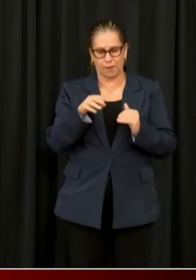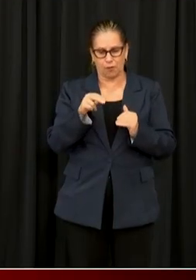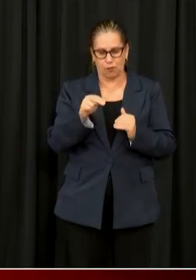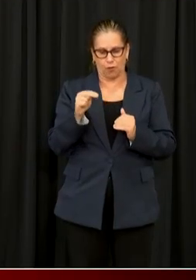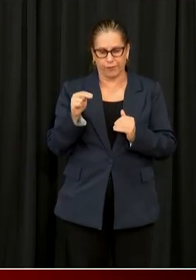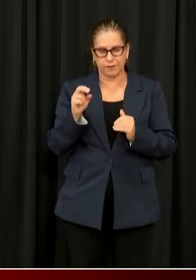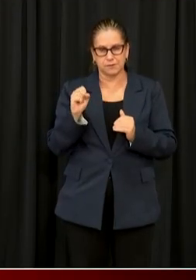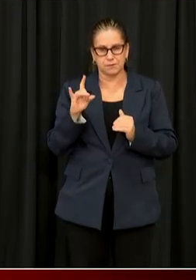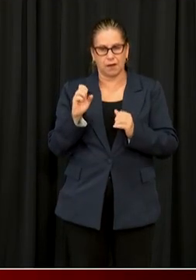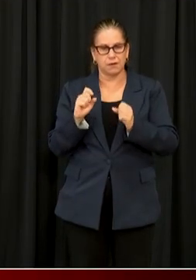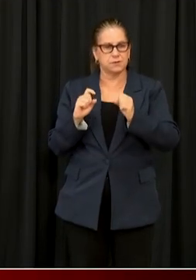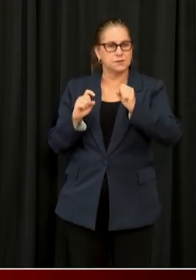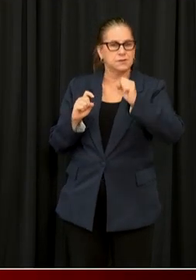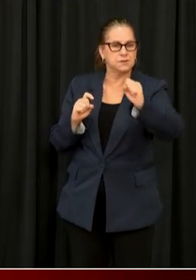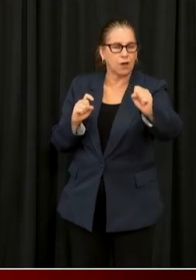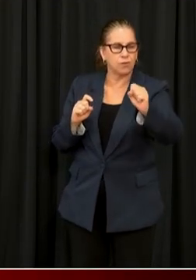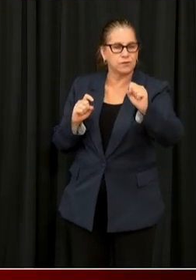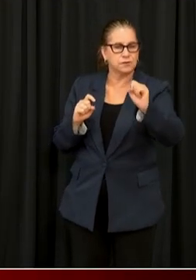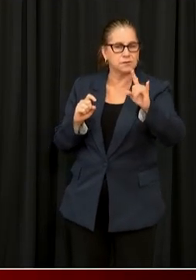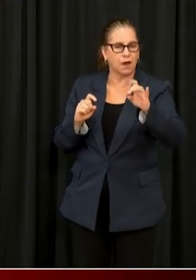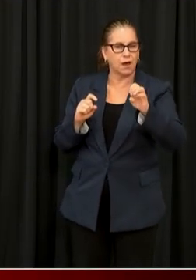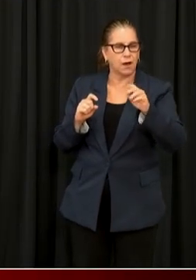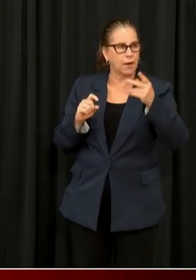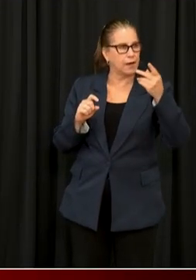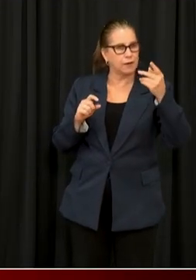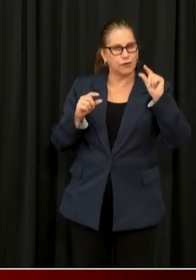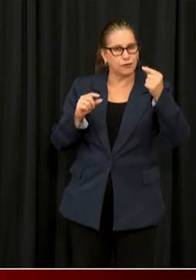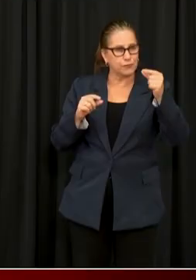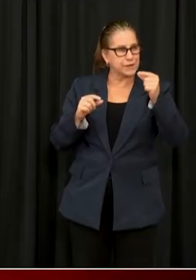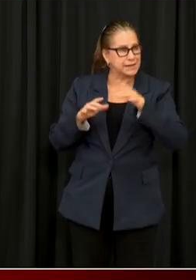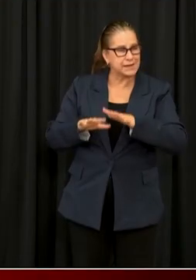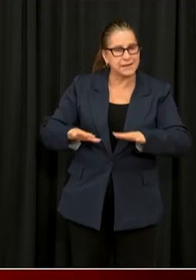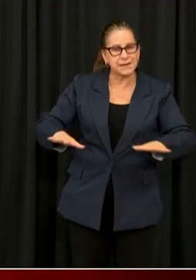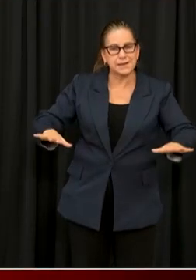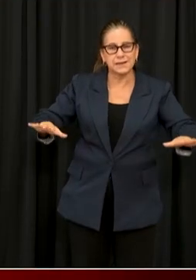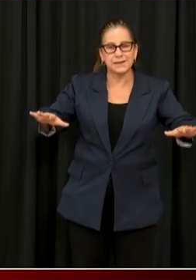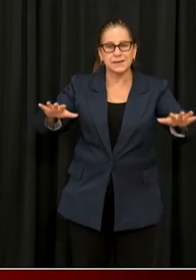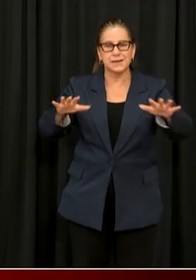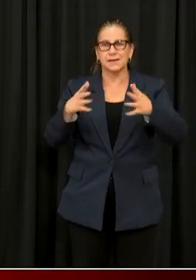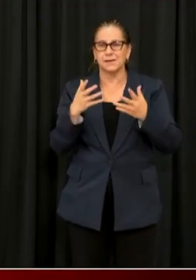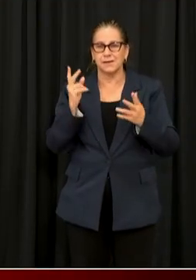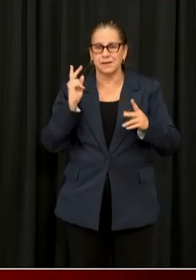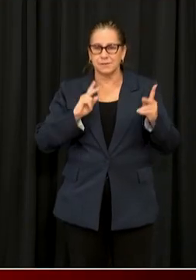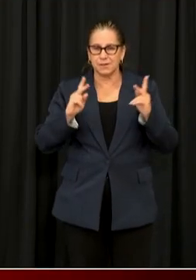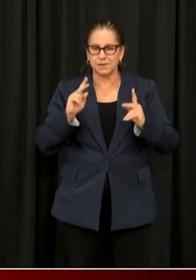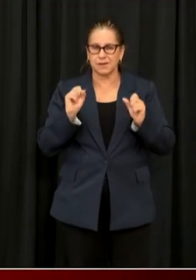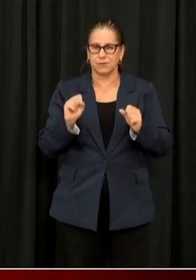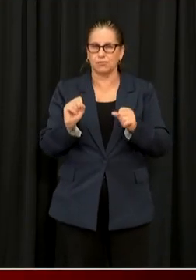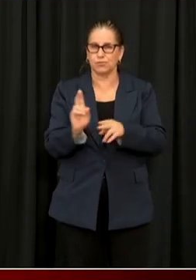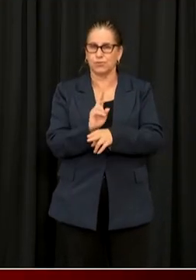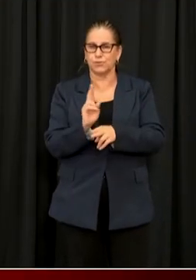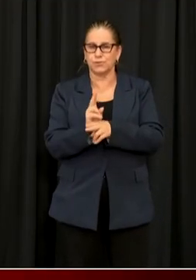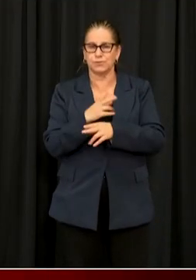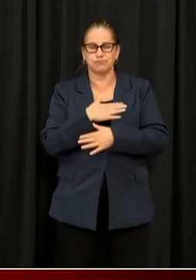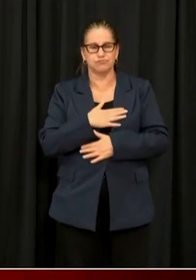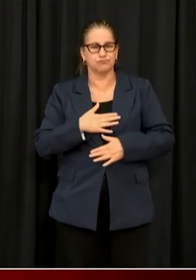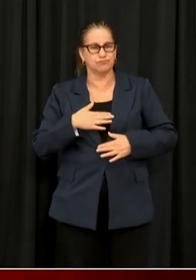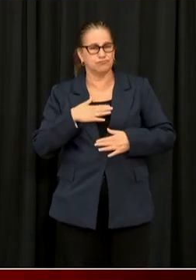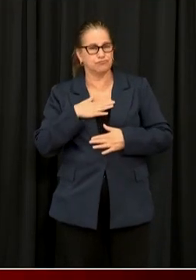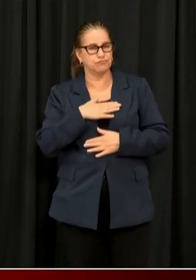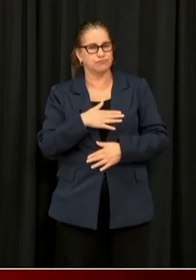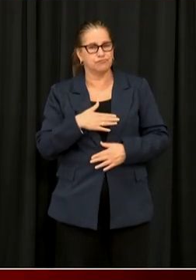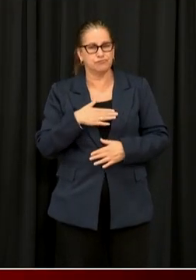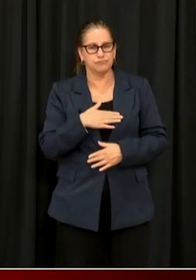public park, and that green space, recreation space, meeting space is important, not just to us in Washington,